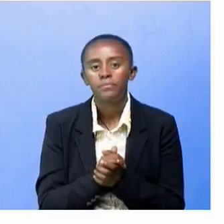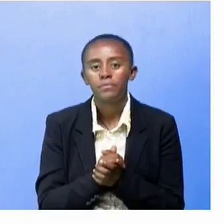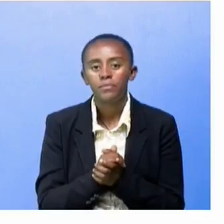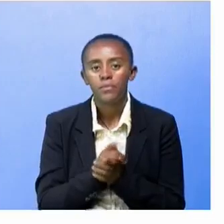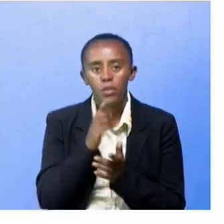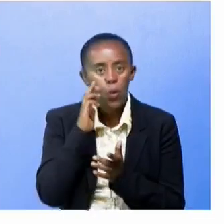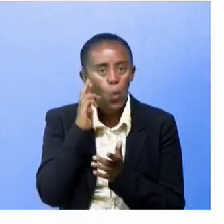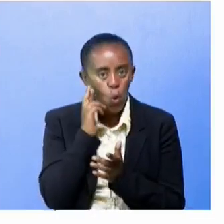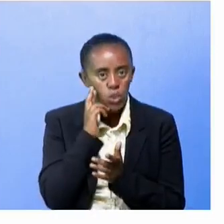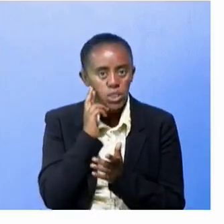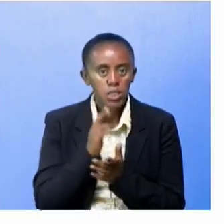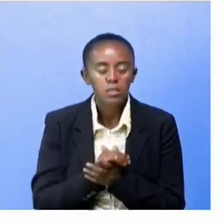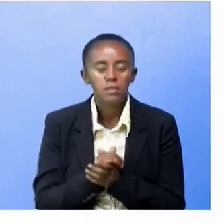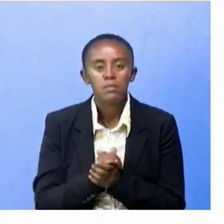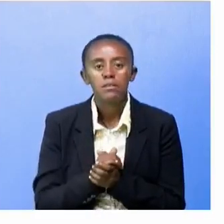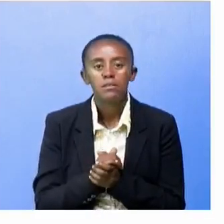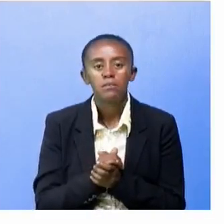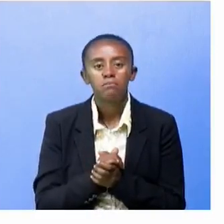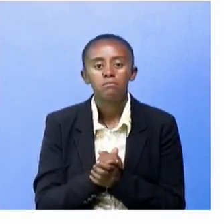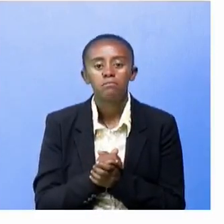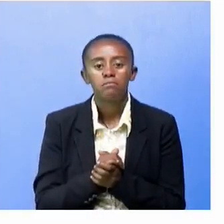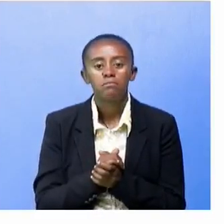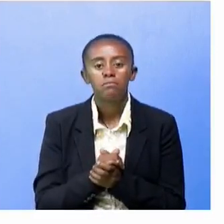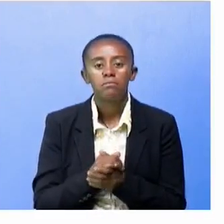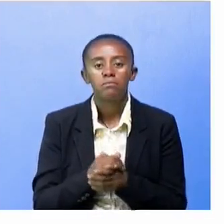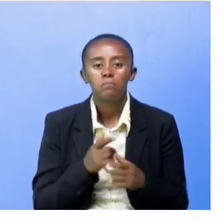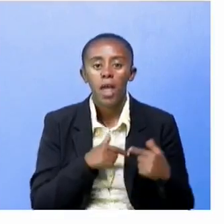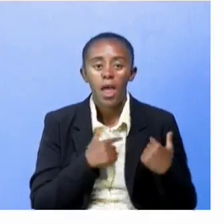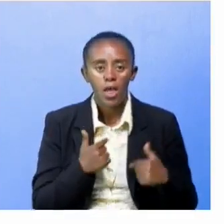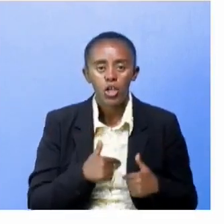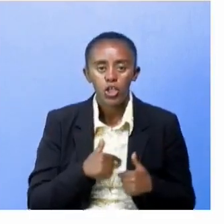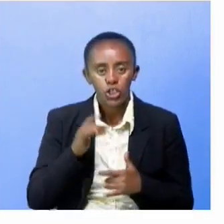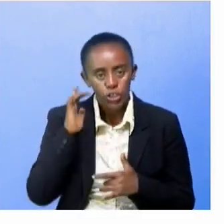cause a heart